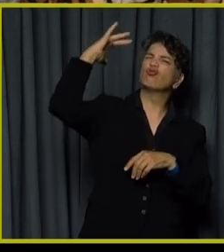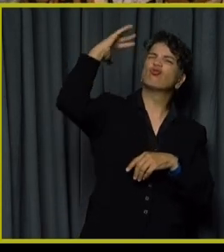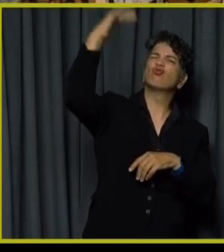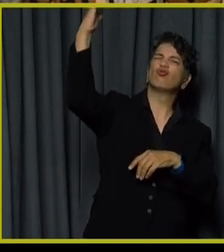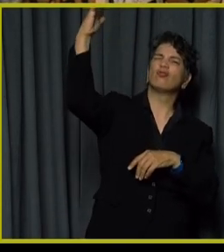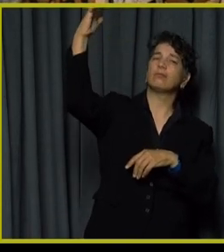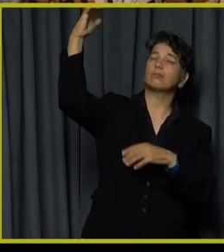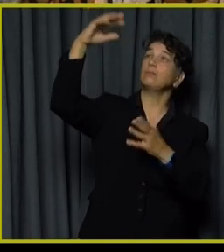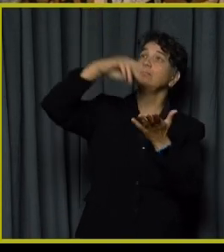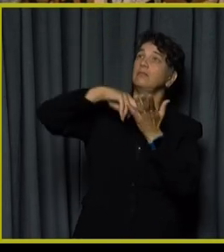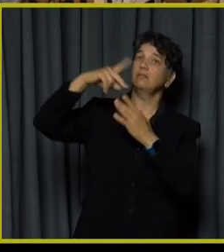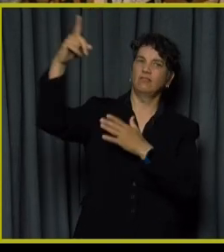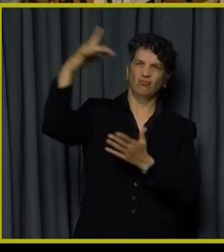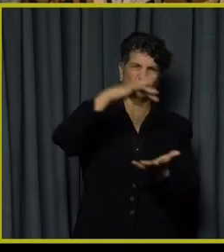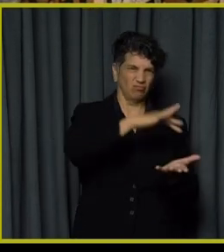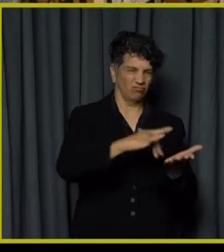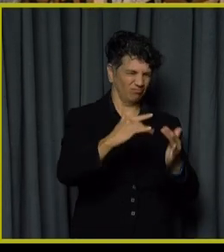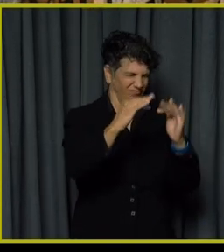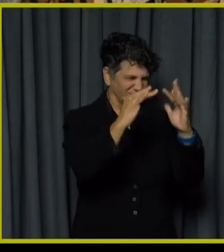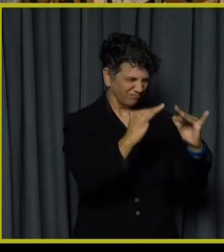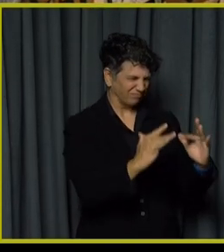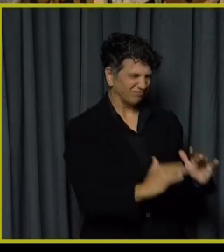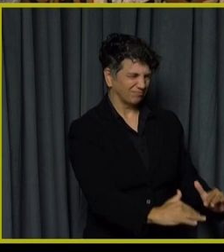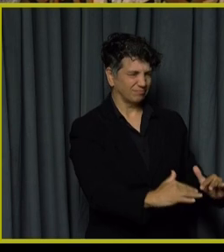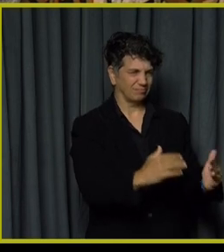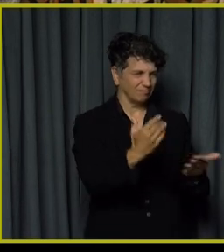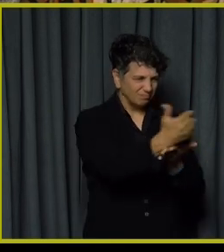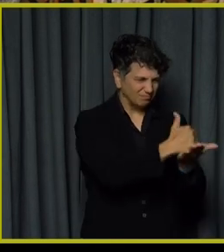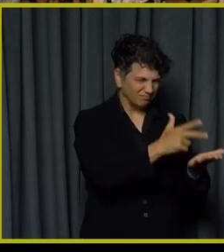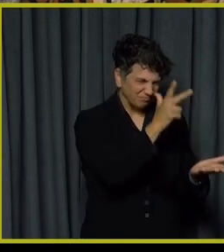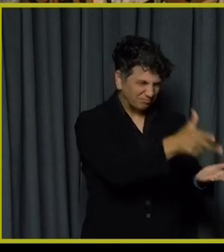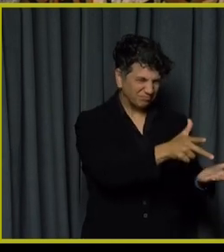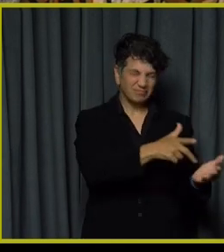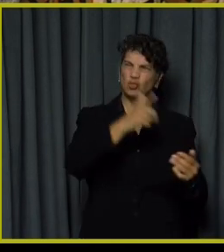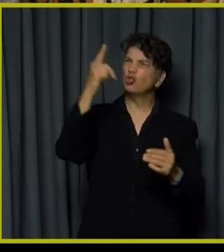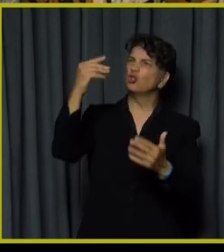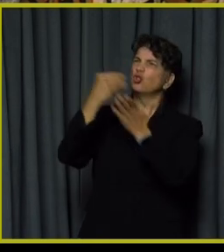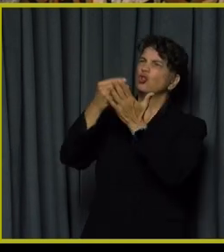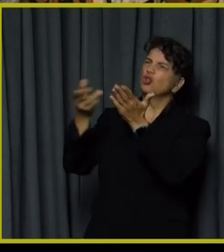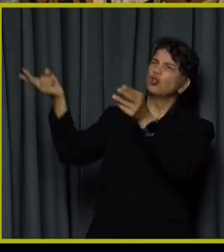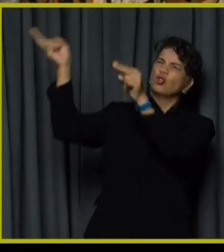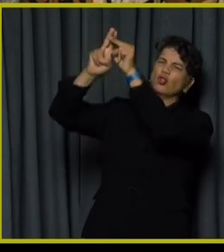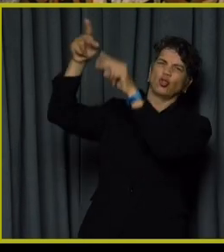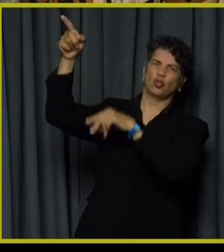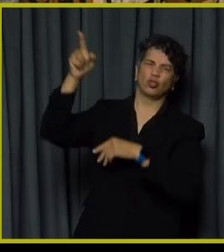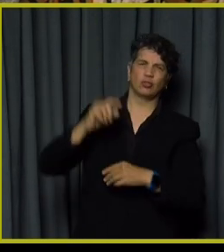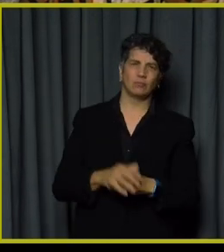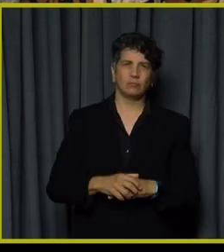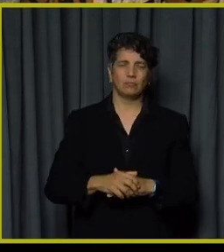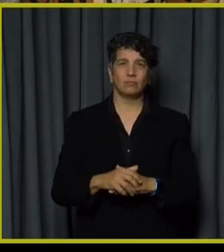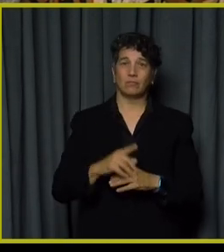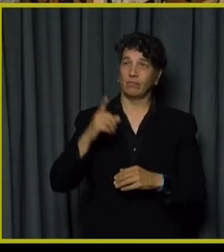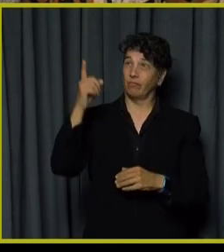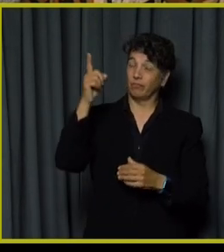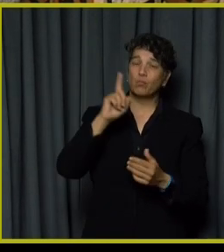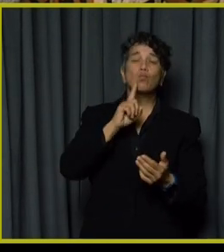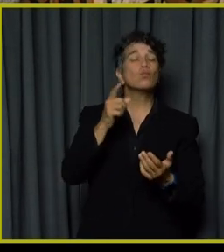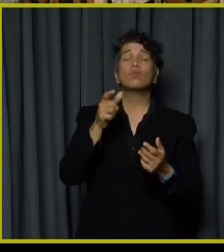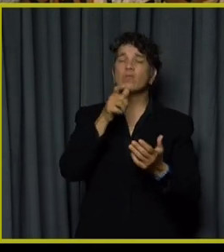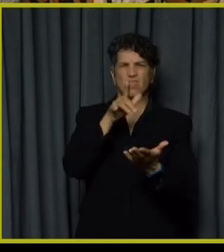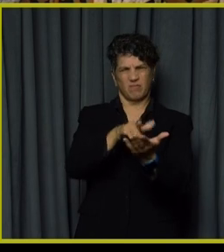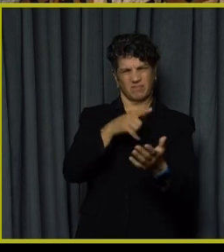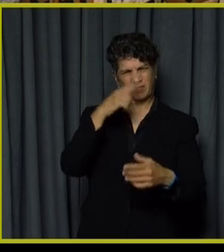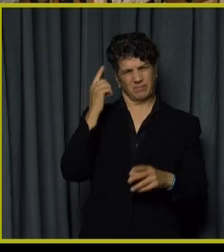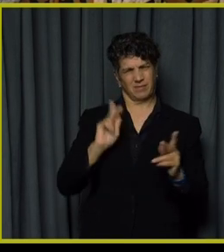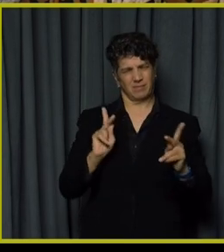so when we look at it, it's Black folks at the bottom, but there are other people who are being exploited. Poor